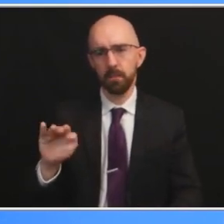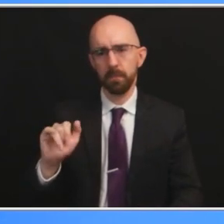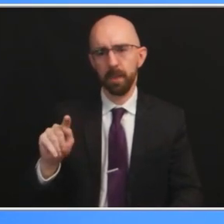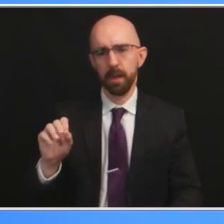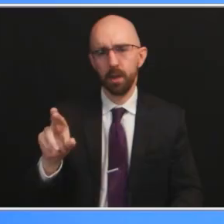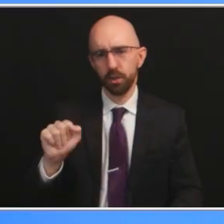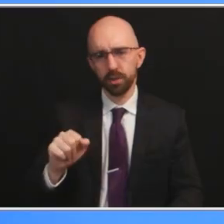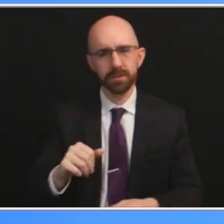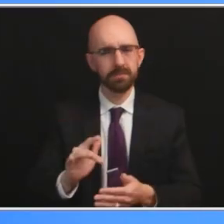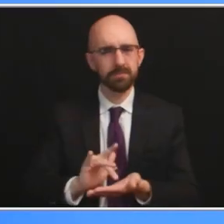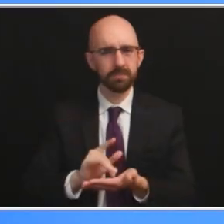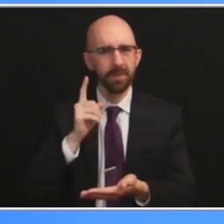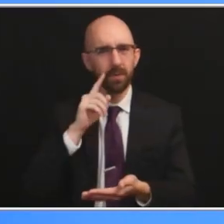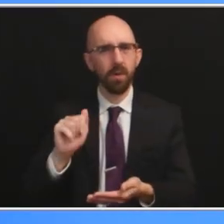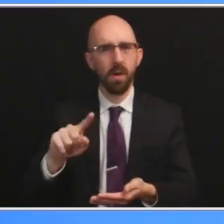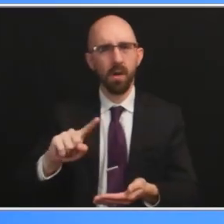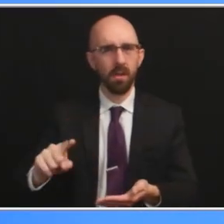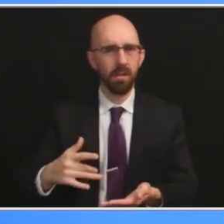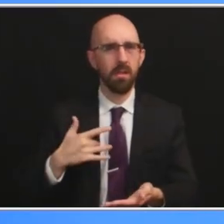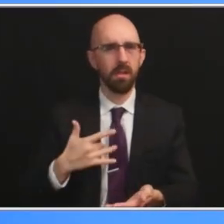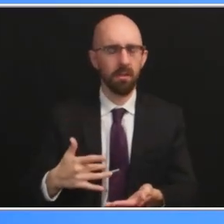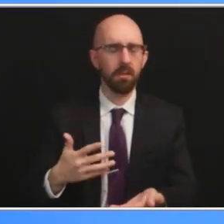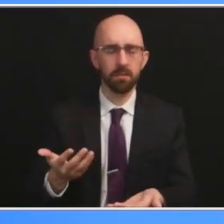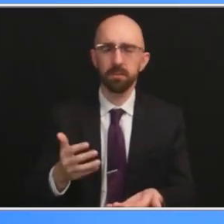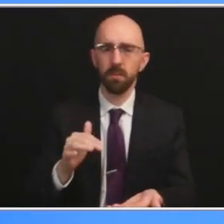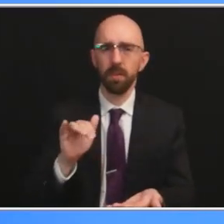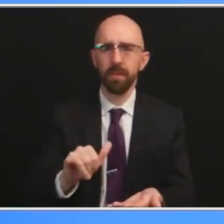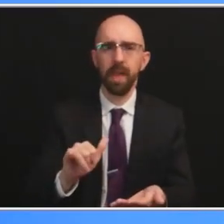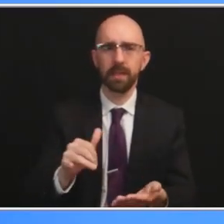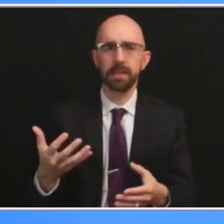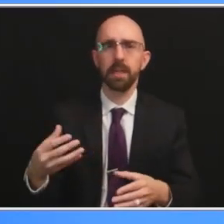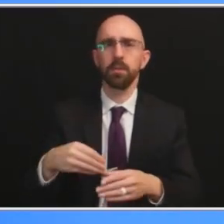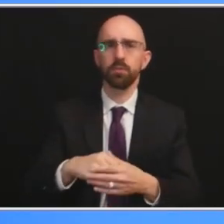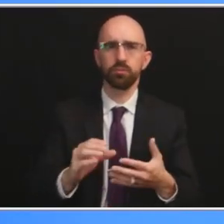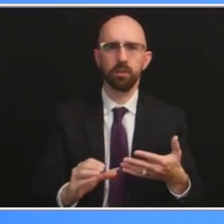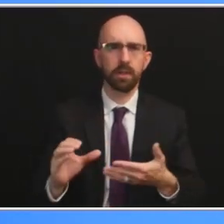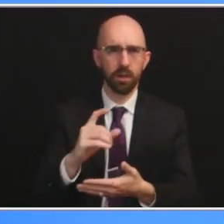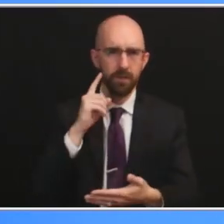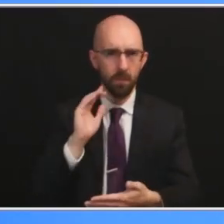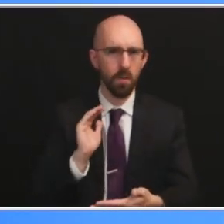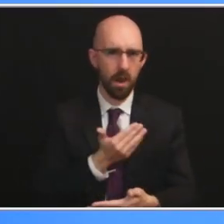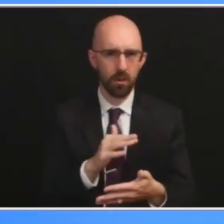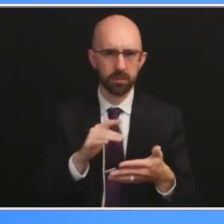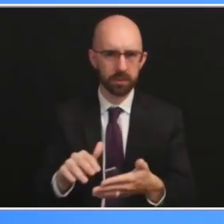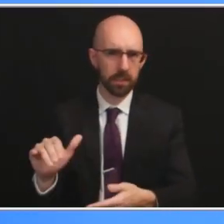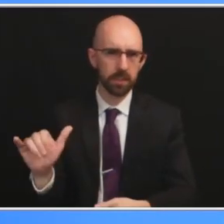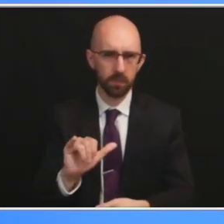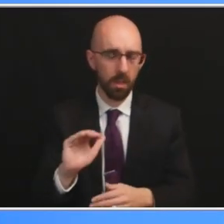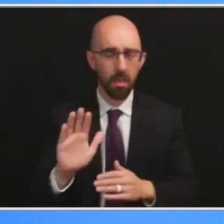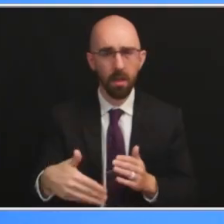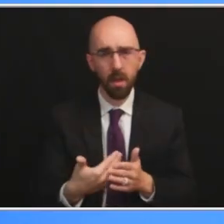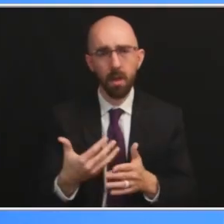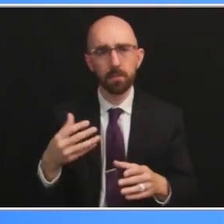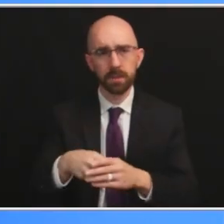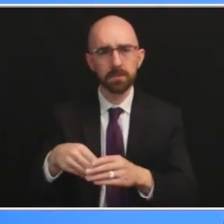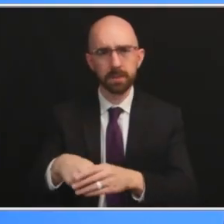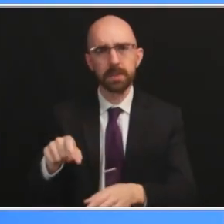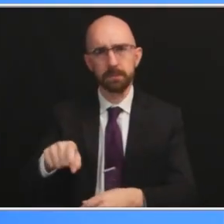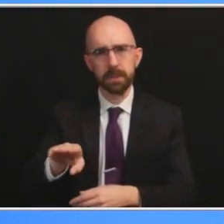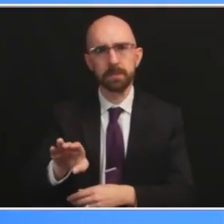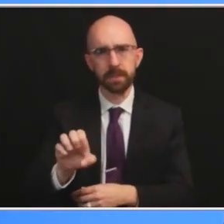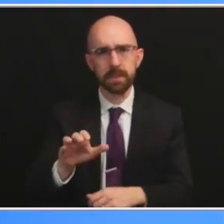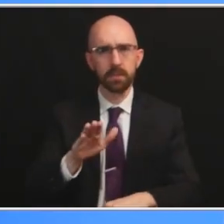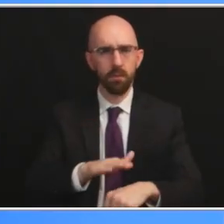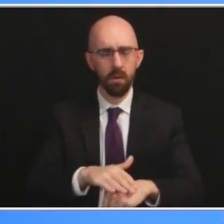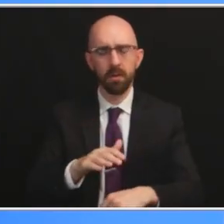Alzheimer's disease. So that was actually an inclusion criteria for our study as well. All of our participants had to be on some